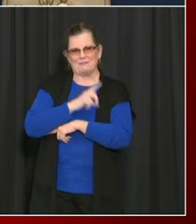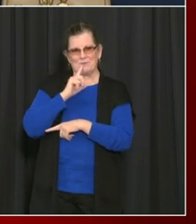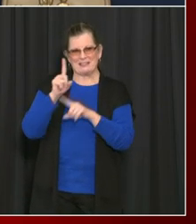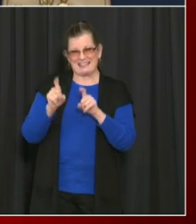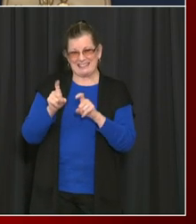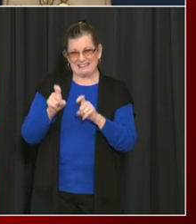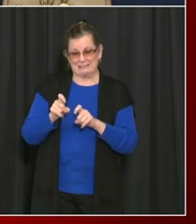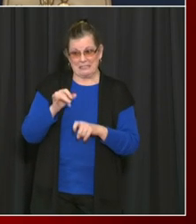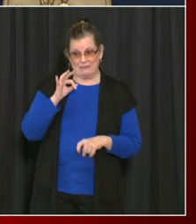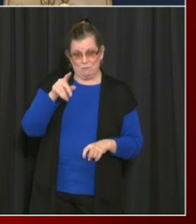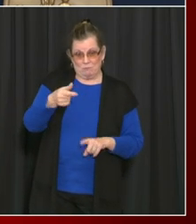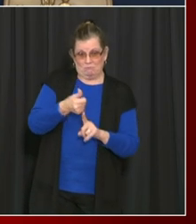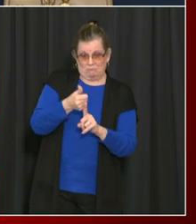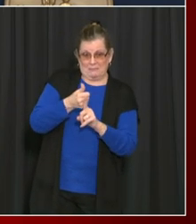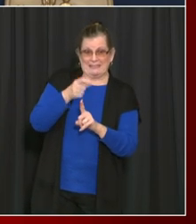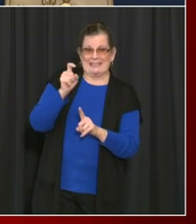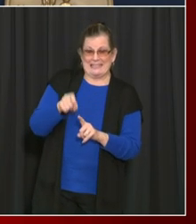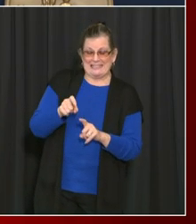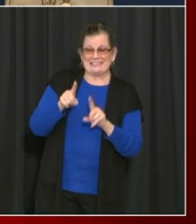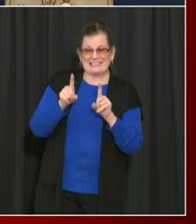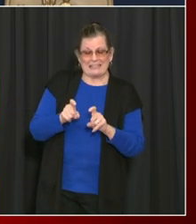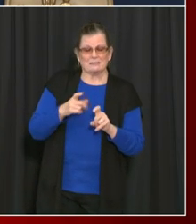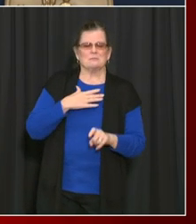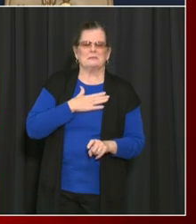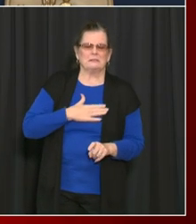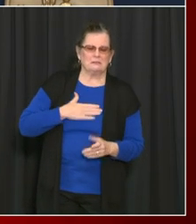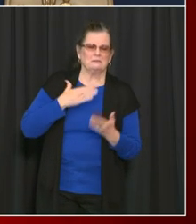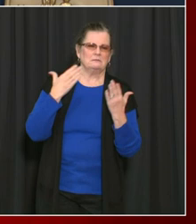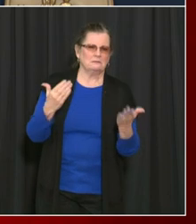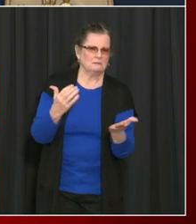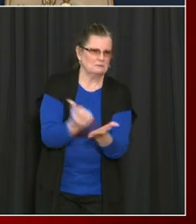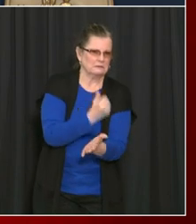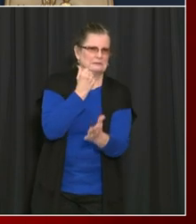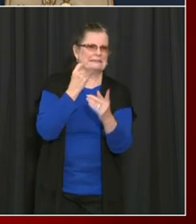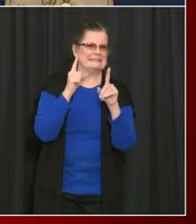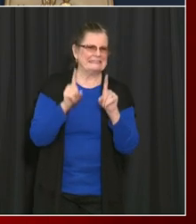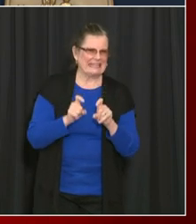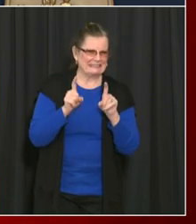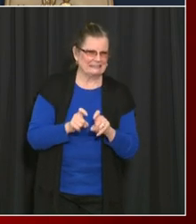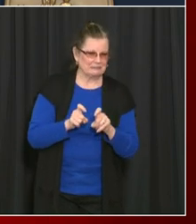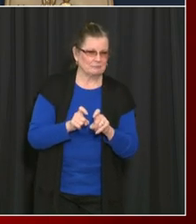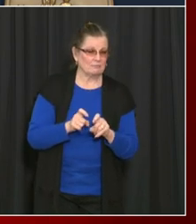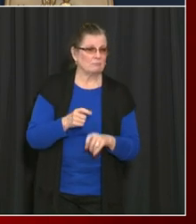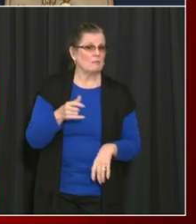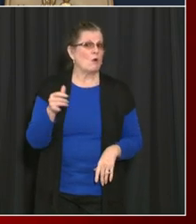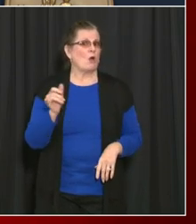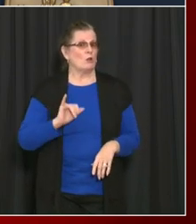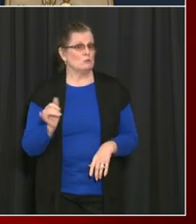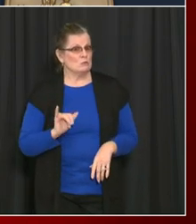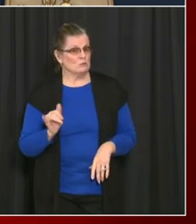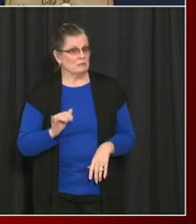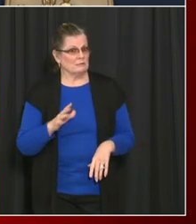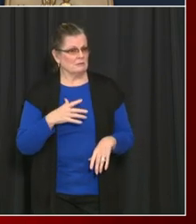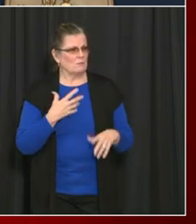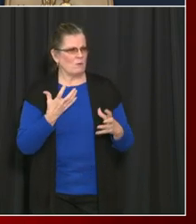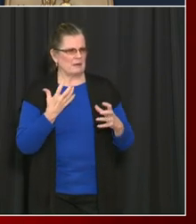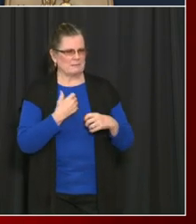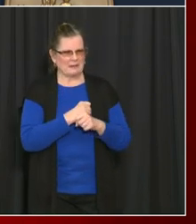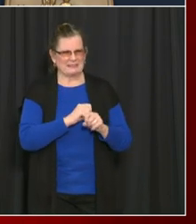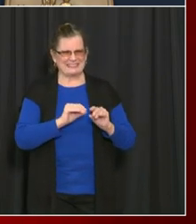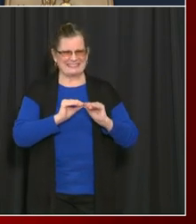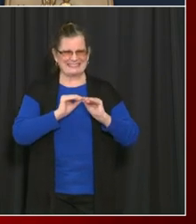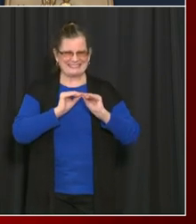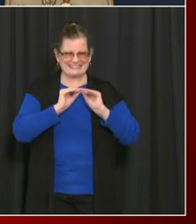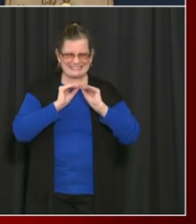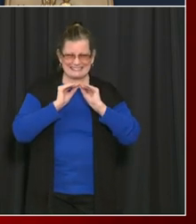test, get a test. And we are also want to make clear that there is,